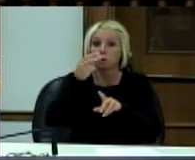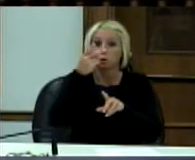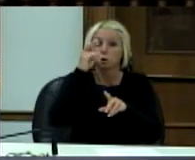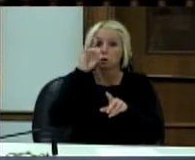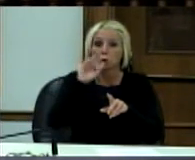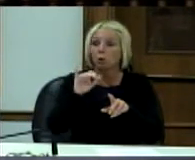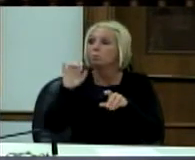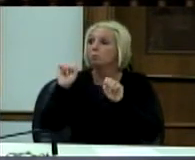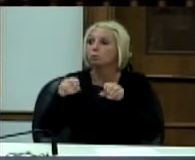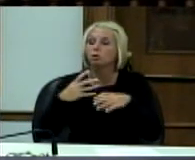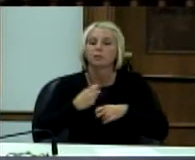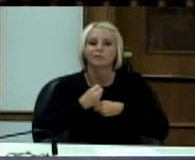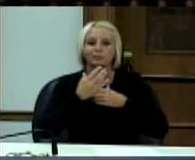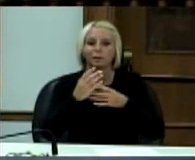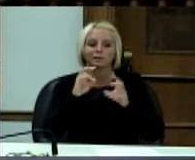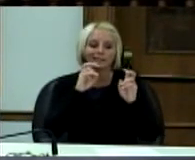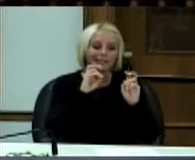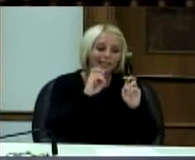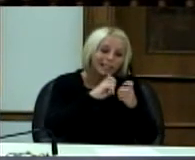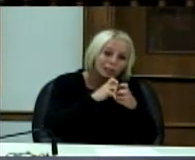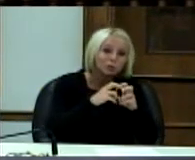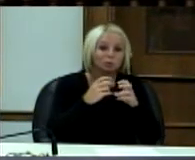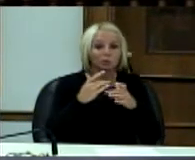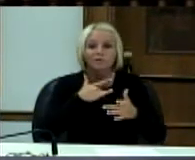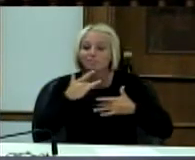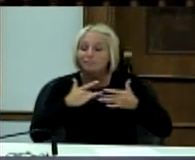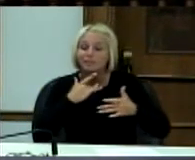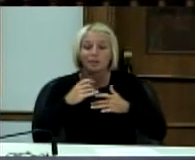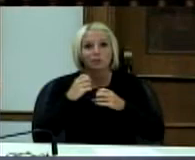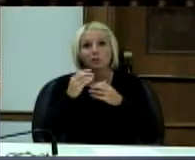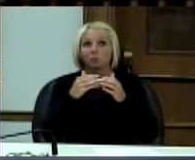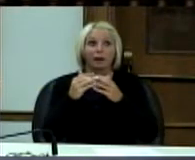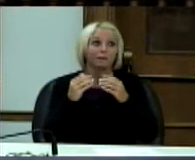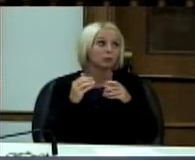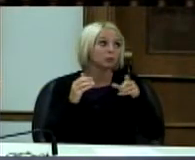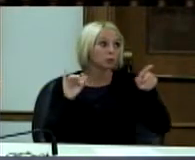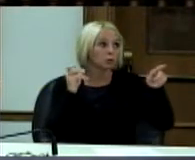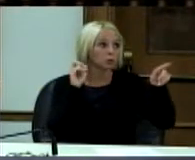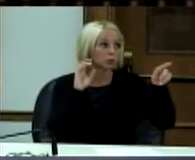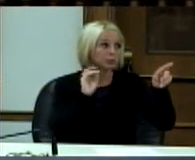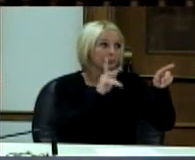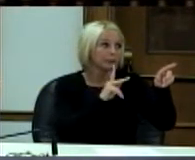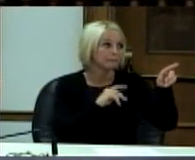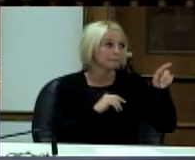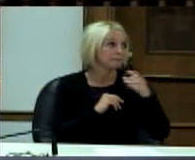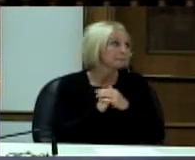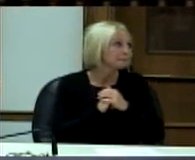her issues or her concerns or anything like that to both the superintendent, so we can bring those back to you.